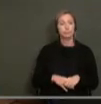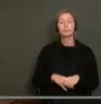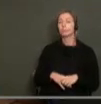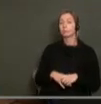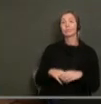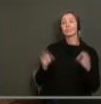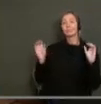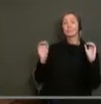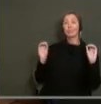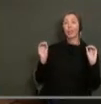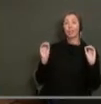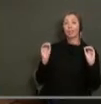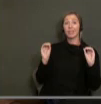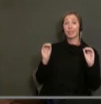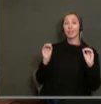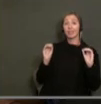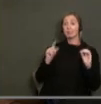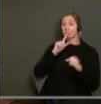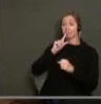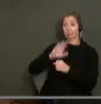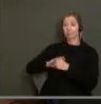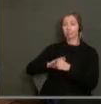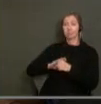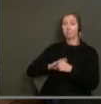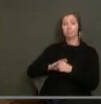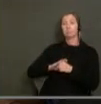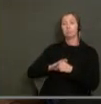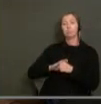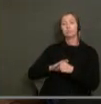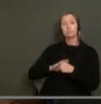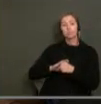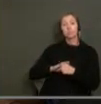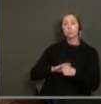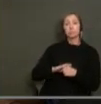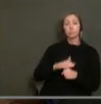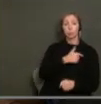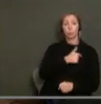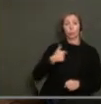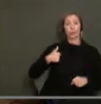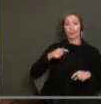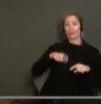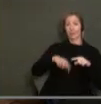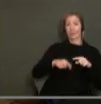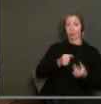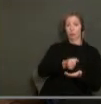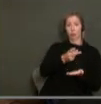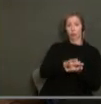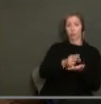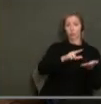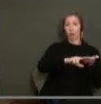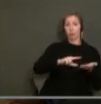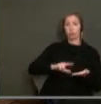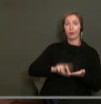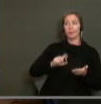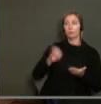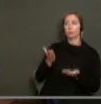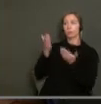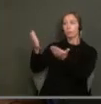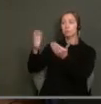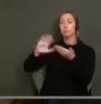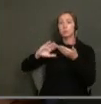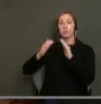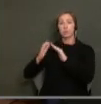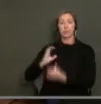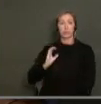Well, nothing is set in stone, because that's, I mean, we as staff cannot approve any of those contracts. We have to take those to City Council. Those